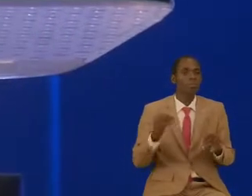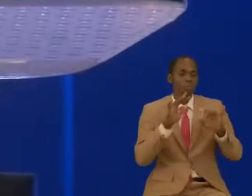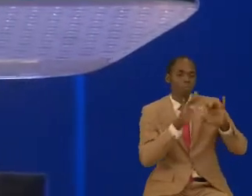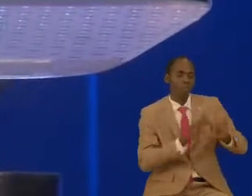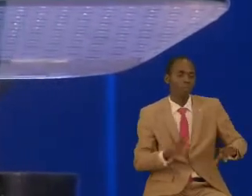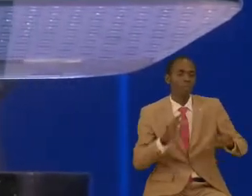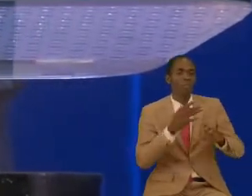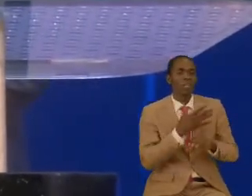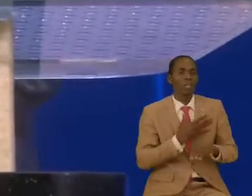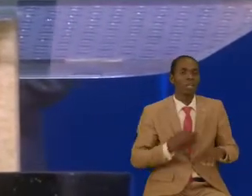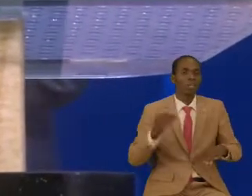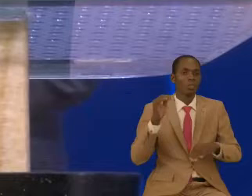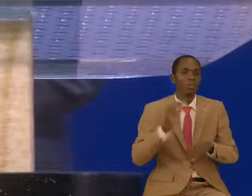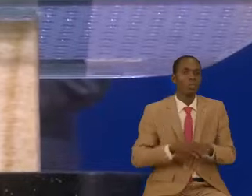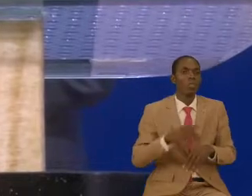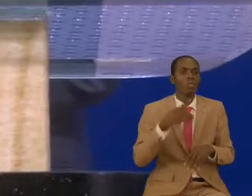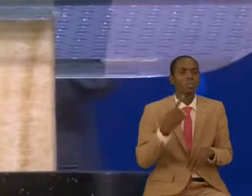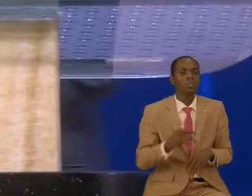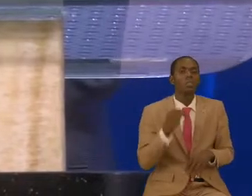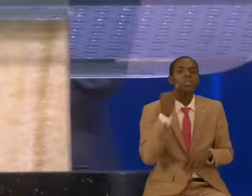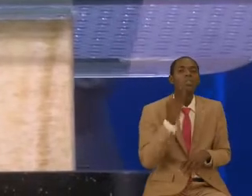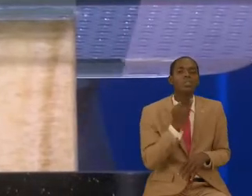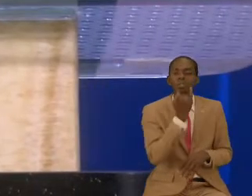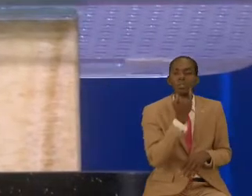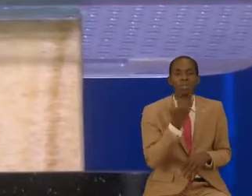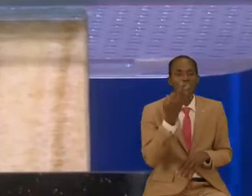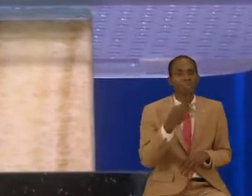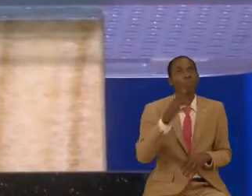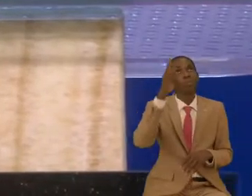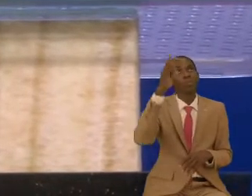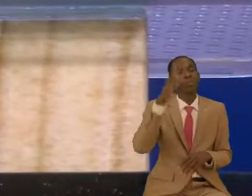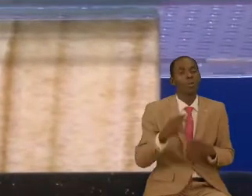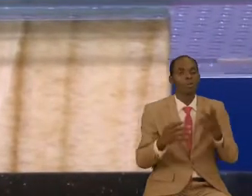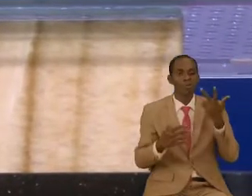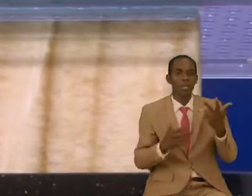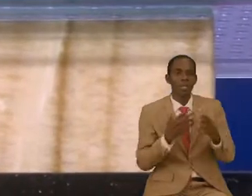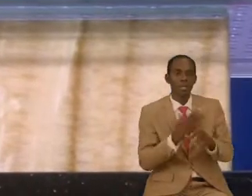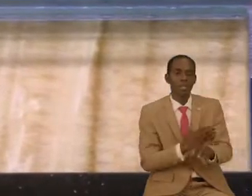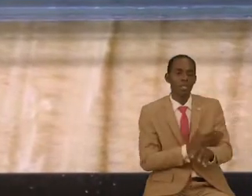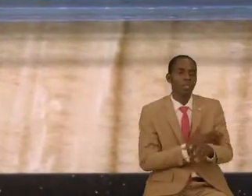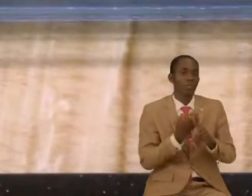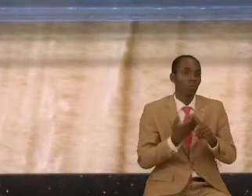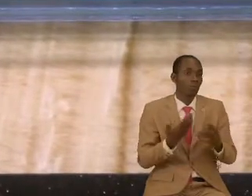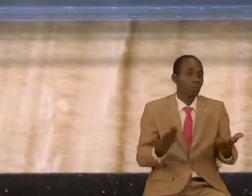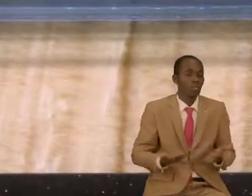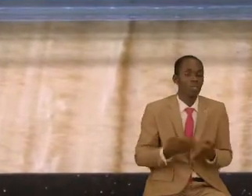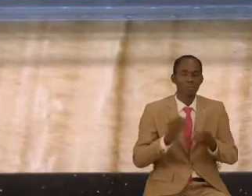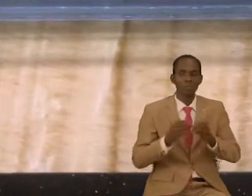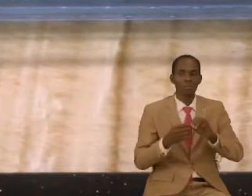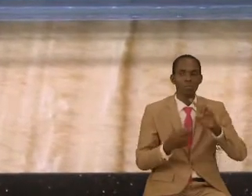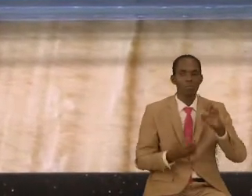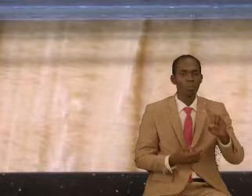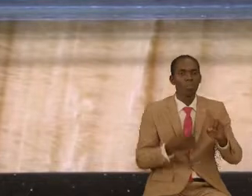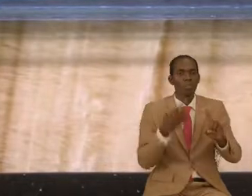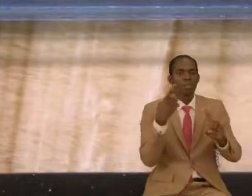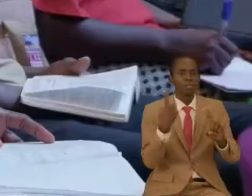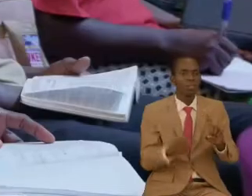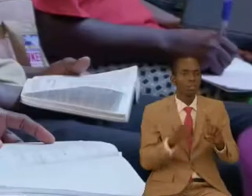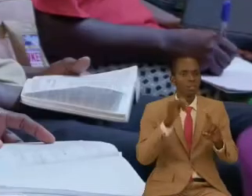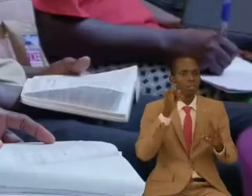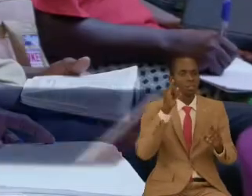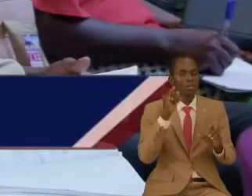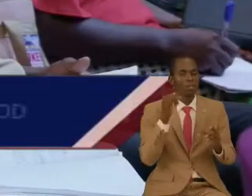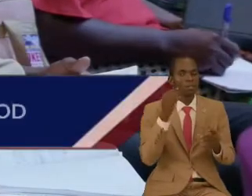and upon the Israel of God. Three things we're looking at. Number one, the